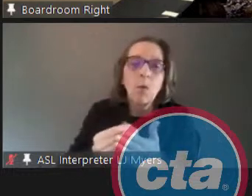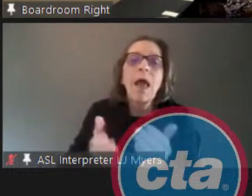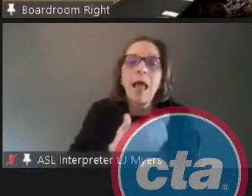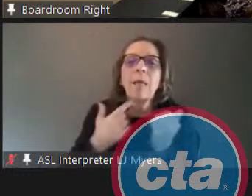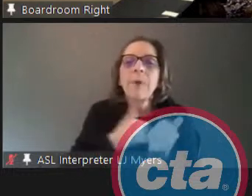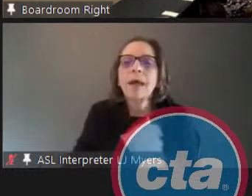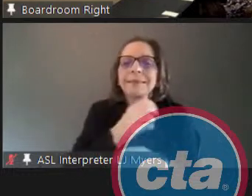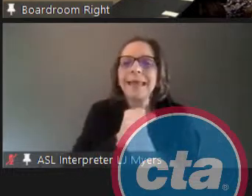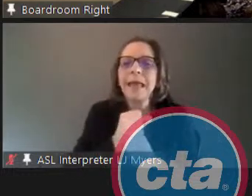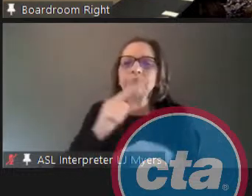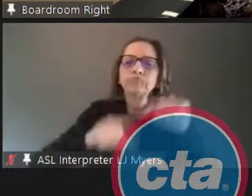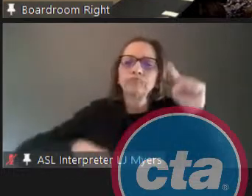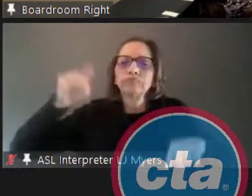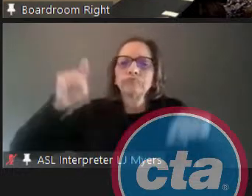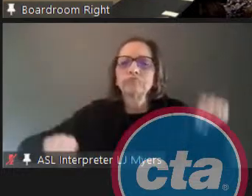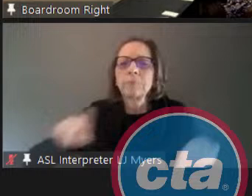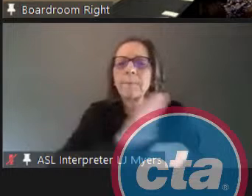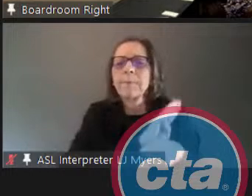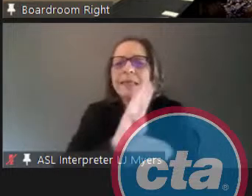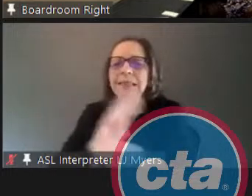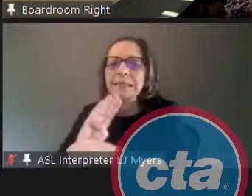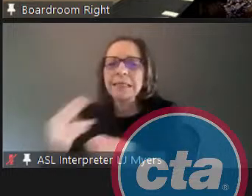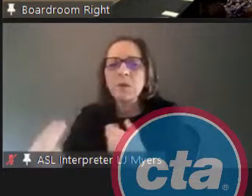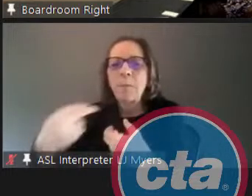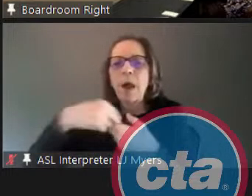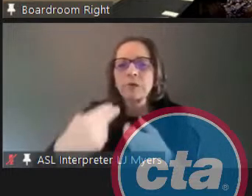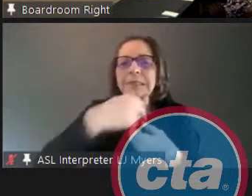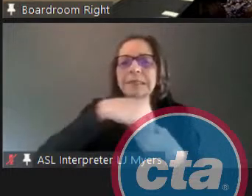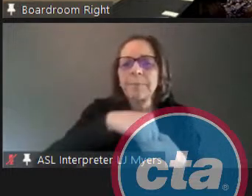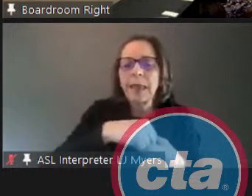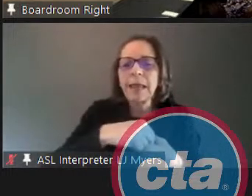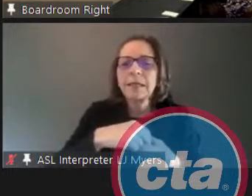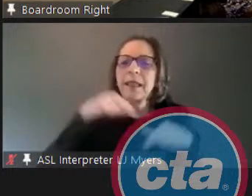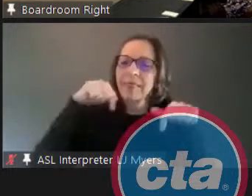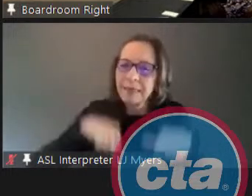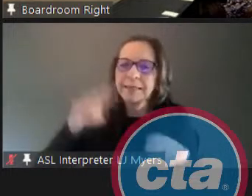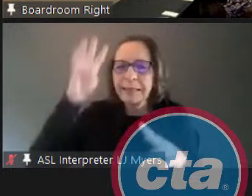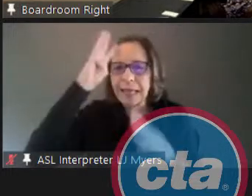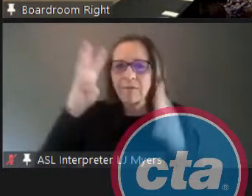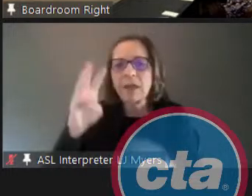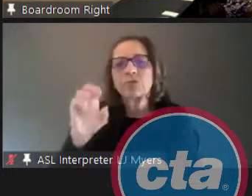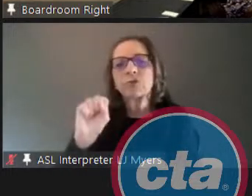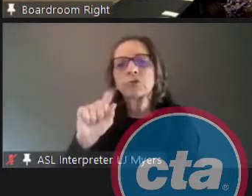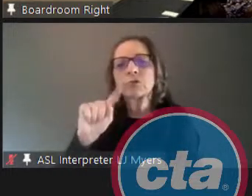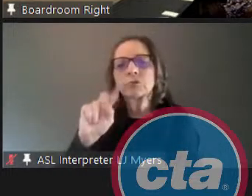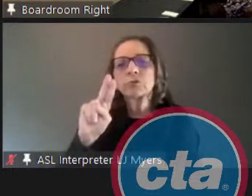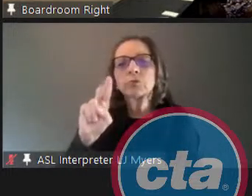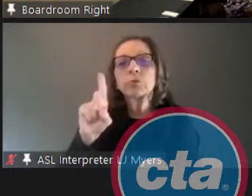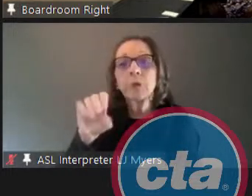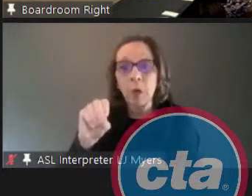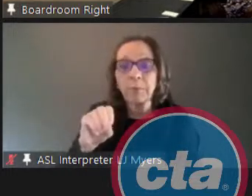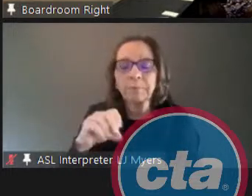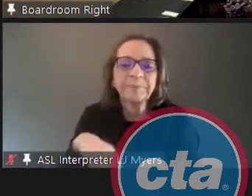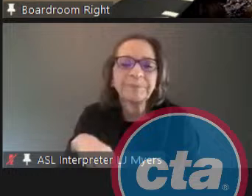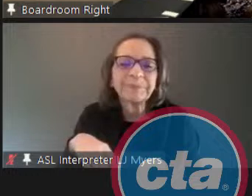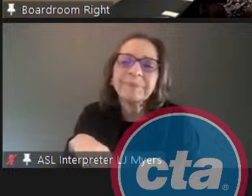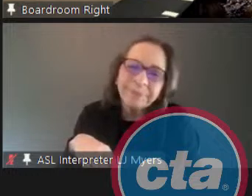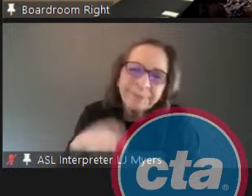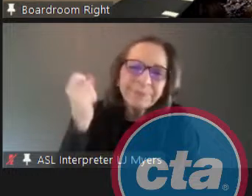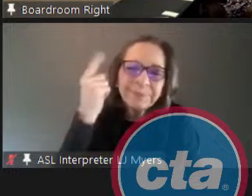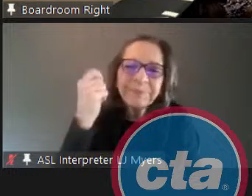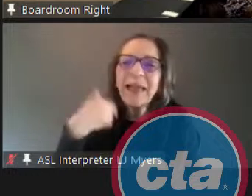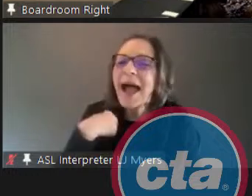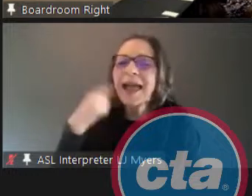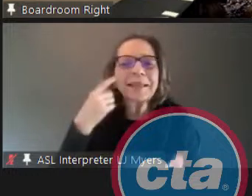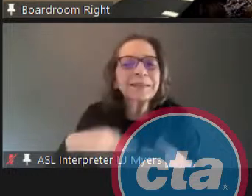a diverse set of companies in order to participate in the Innovation Studio. So, I always think